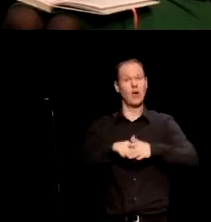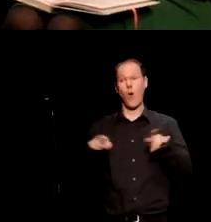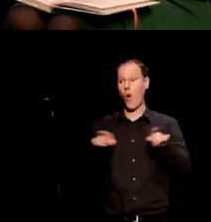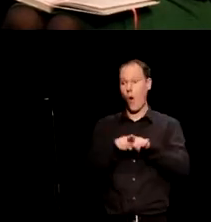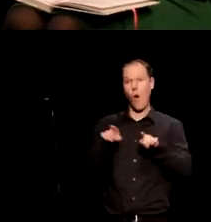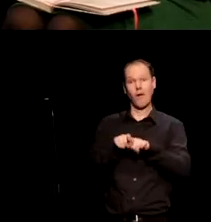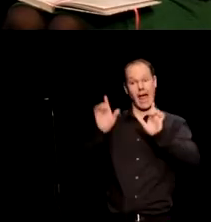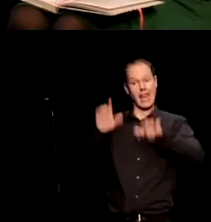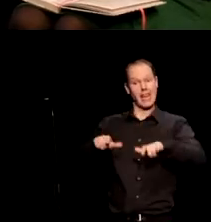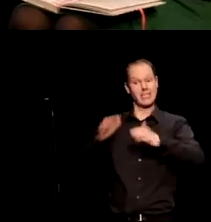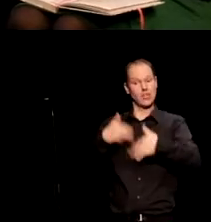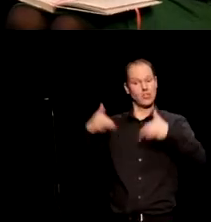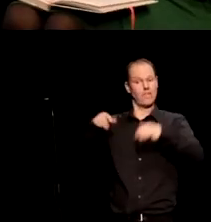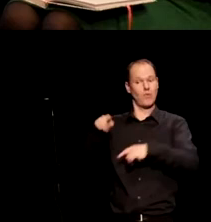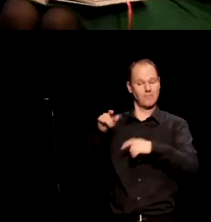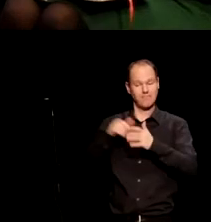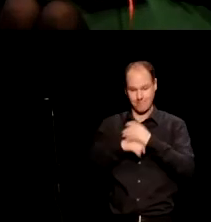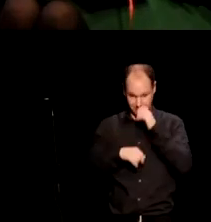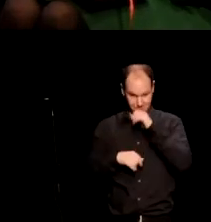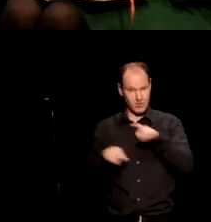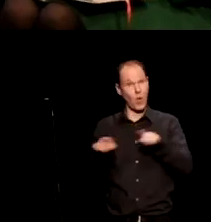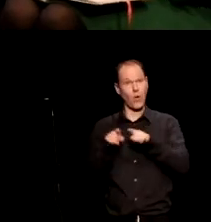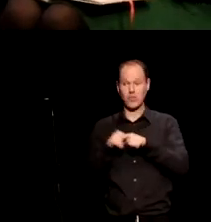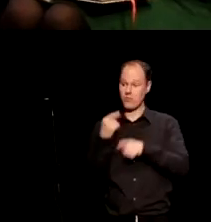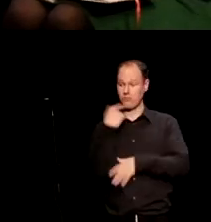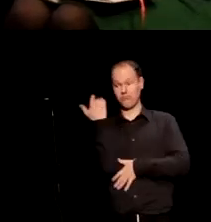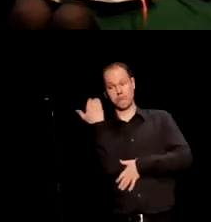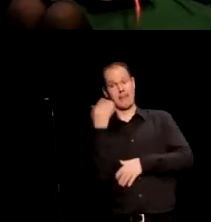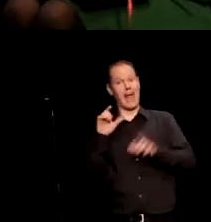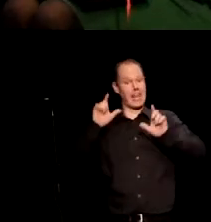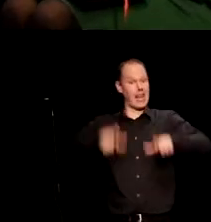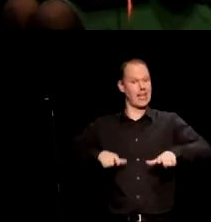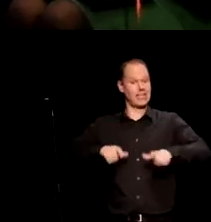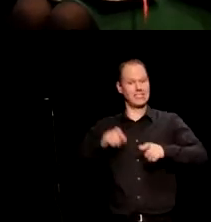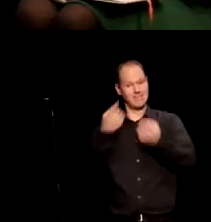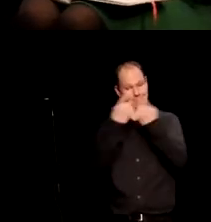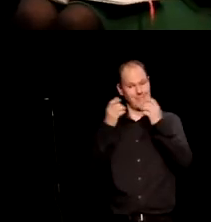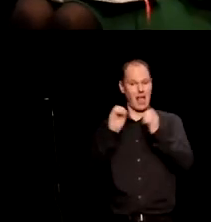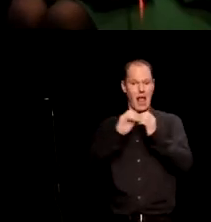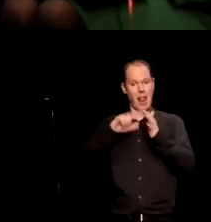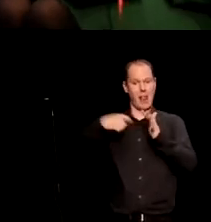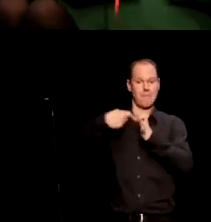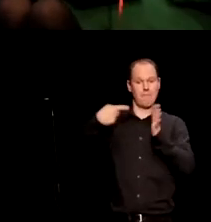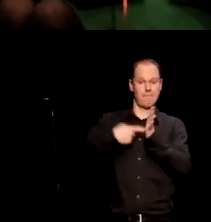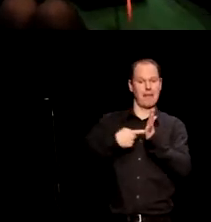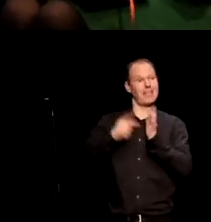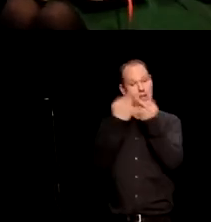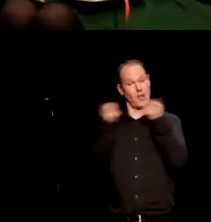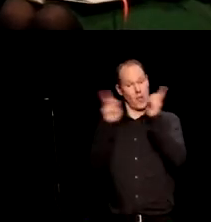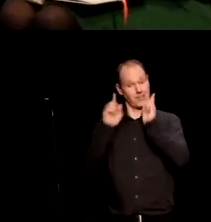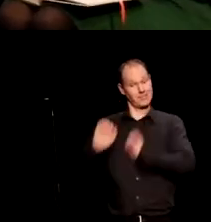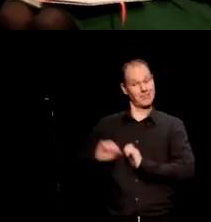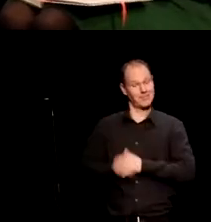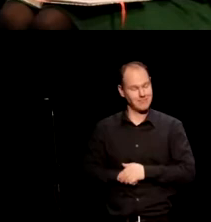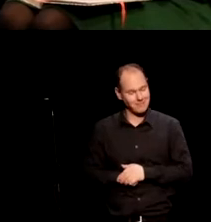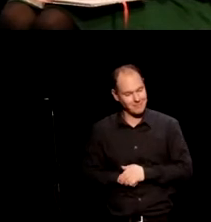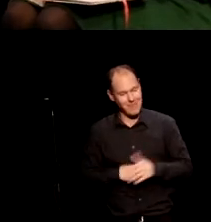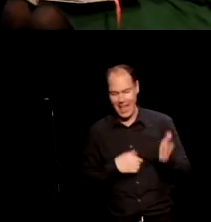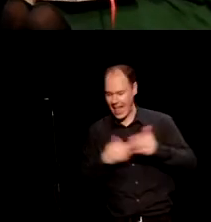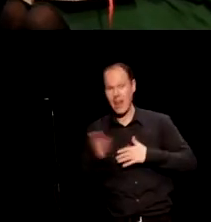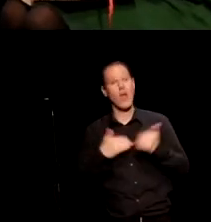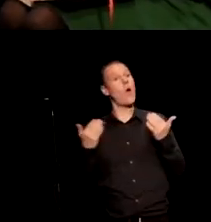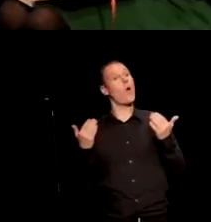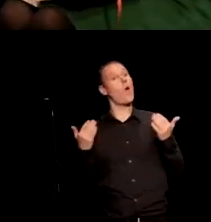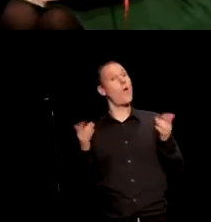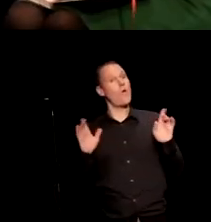Conservatoire and is a part-time lecturer at Leeds Beckett. So, welcome. So I was going to maybe offer